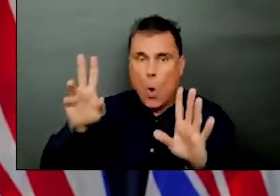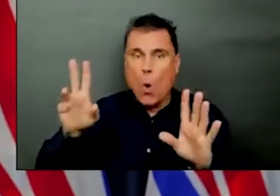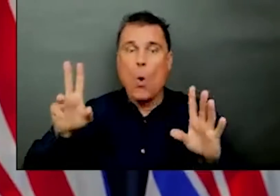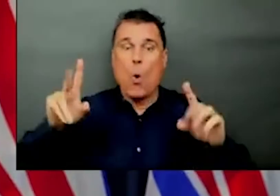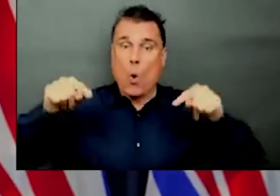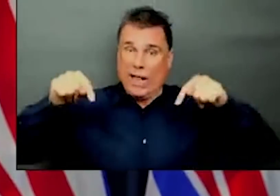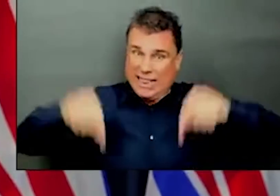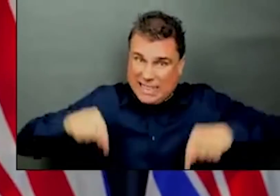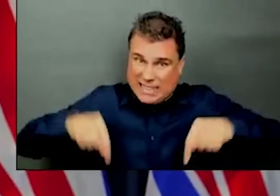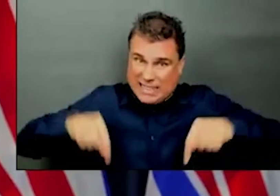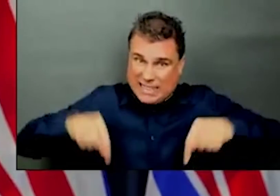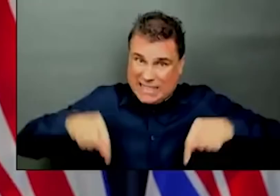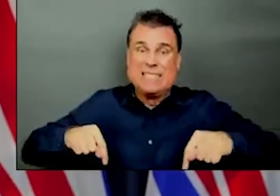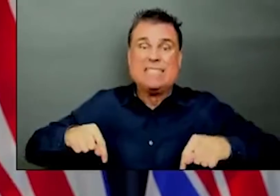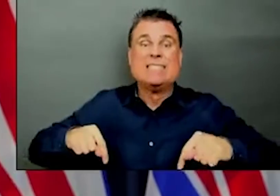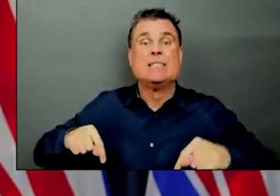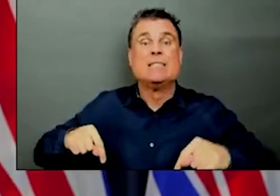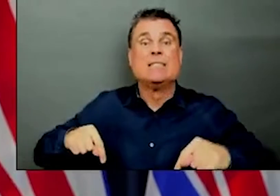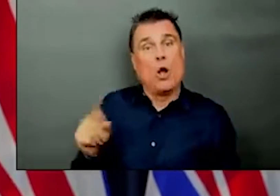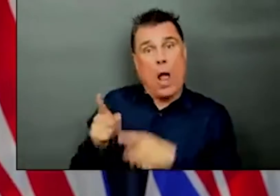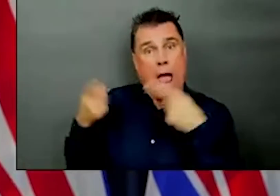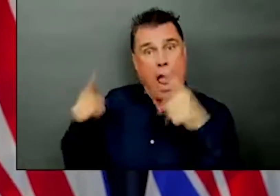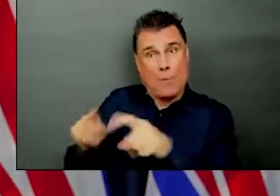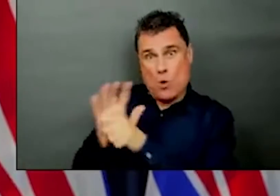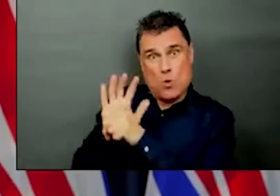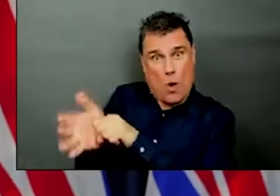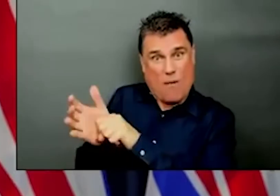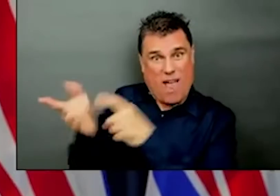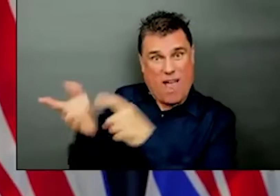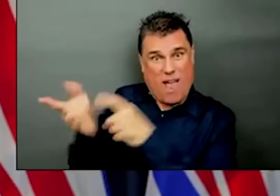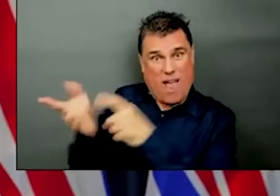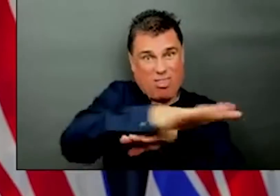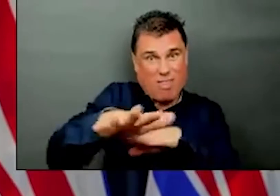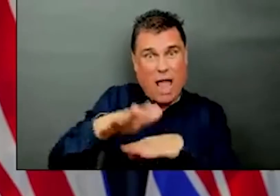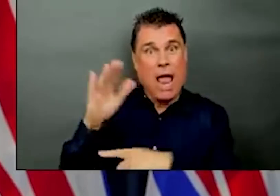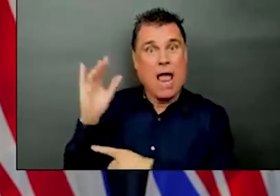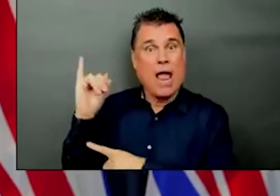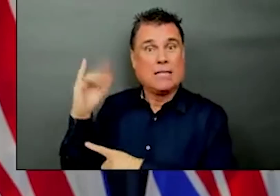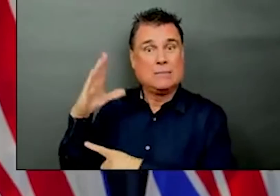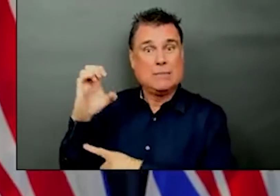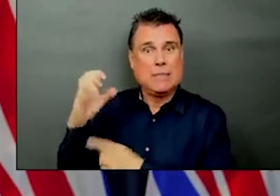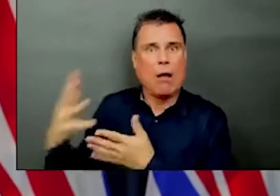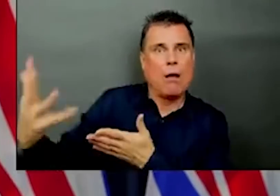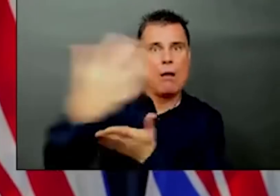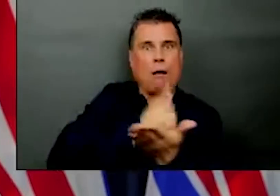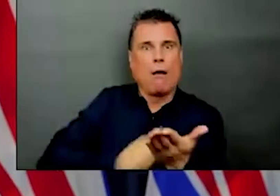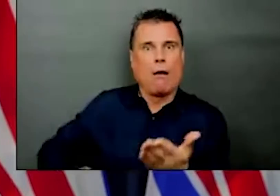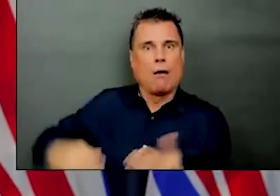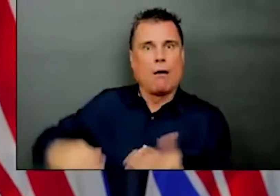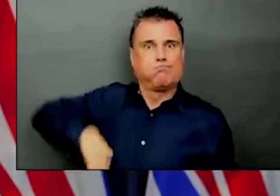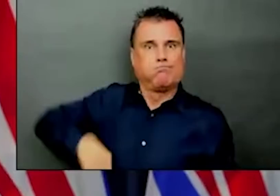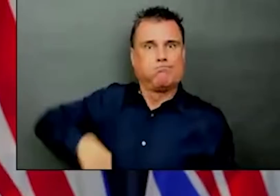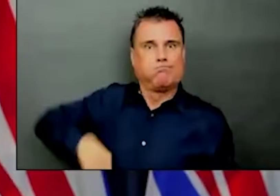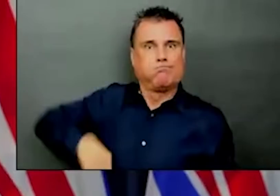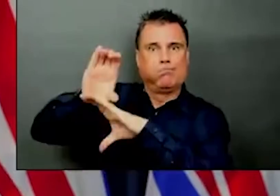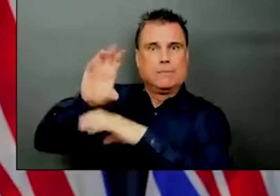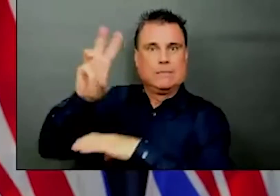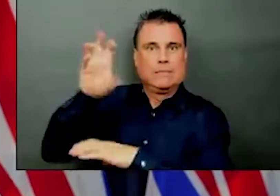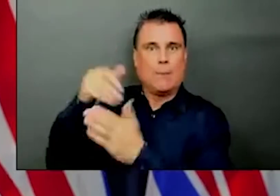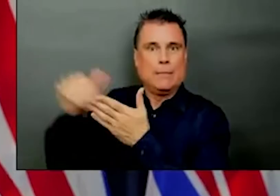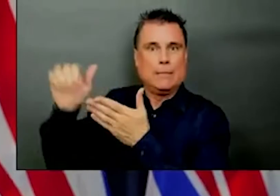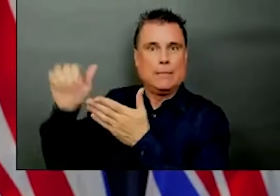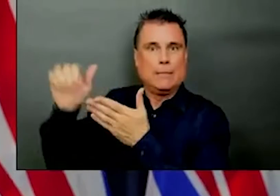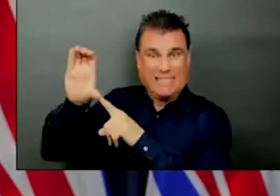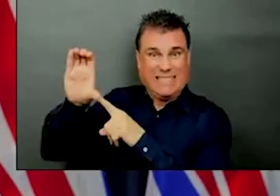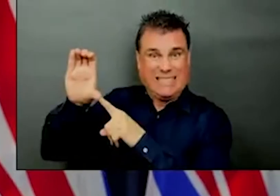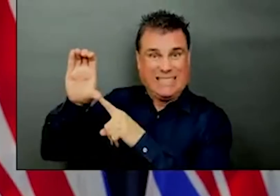to motorists. And at ICBC, we've calculated what those were. We've been prudent in terms of taking into account allowances and forecasts and